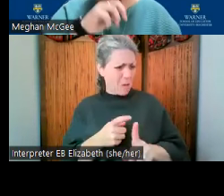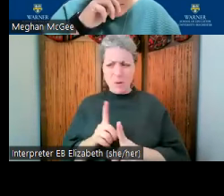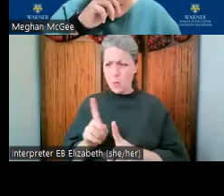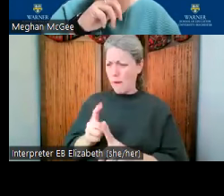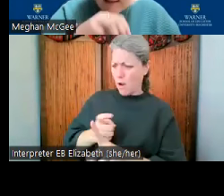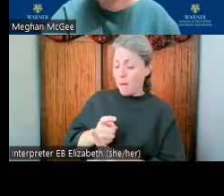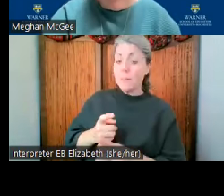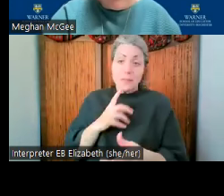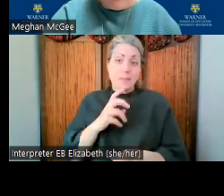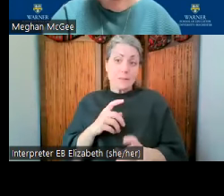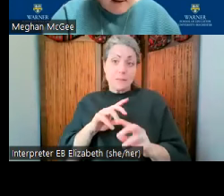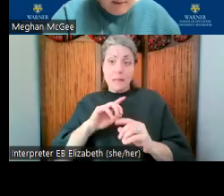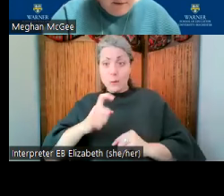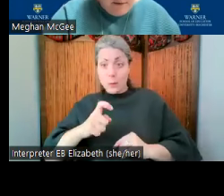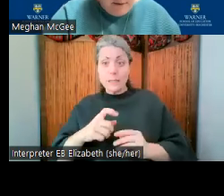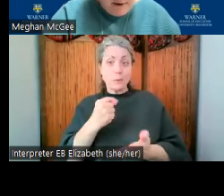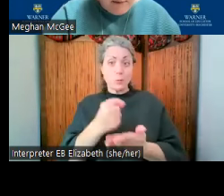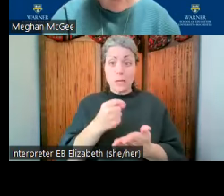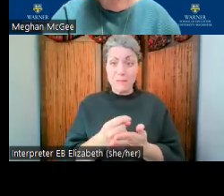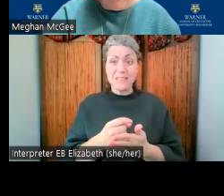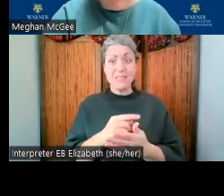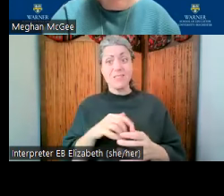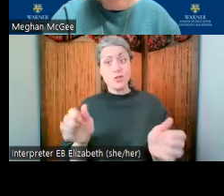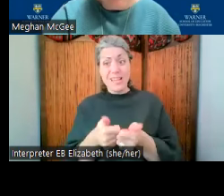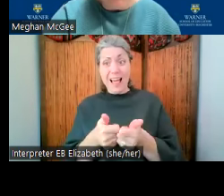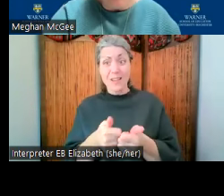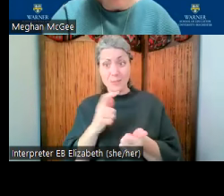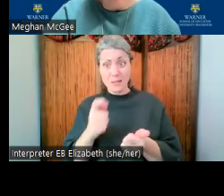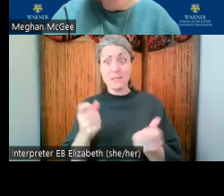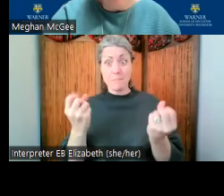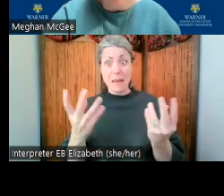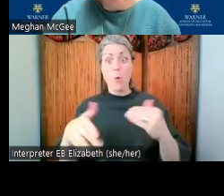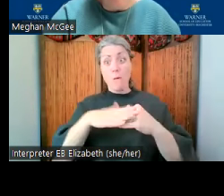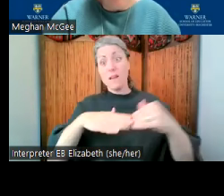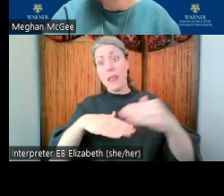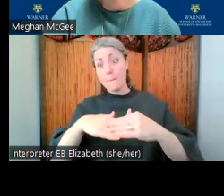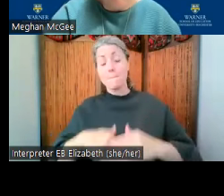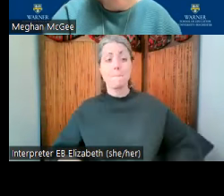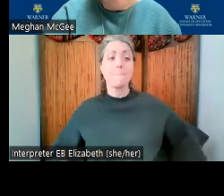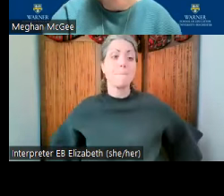diagnostics and treatment considerations very, very difficult.